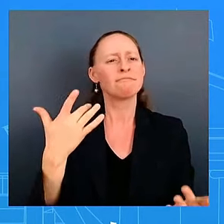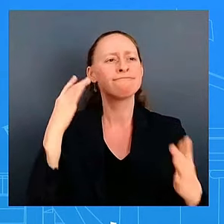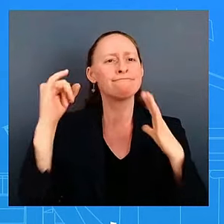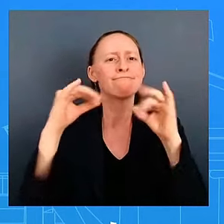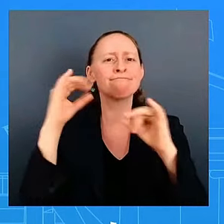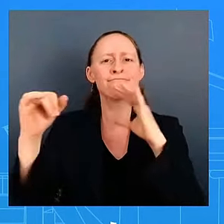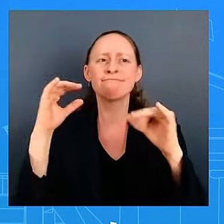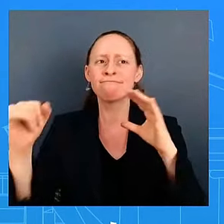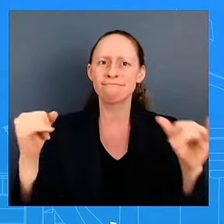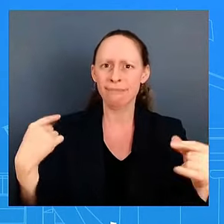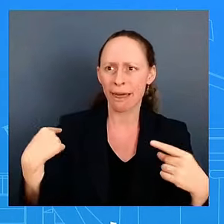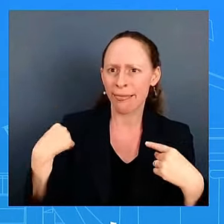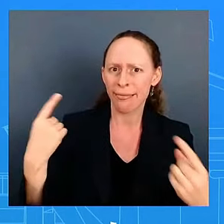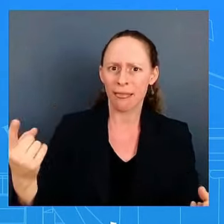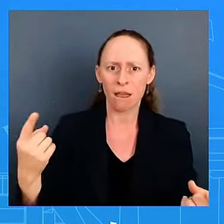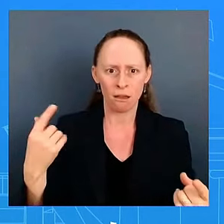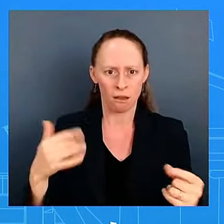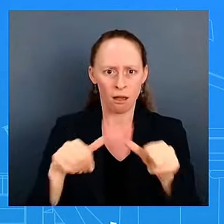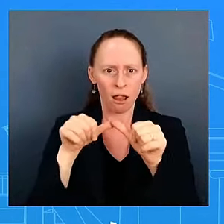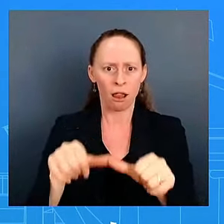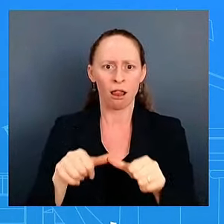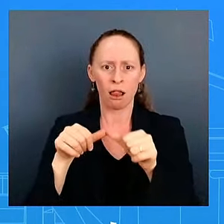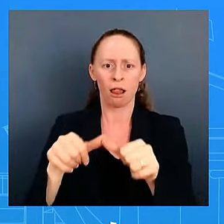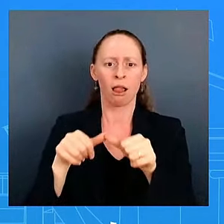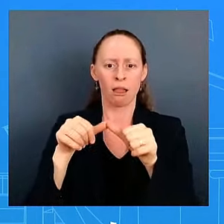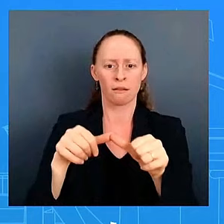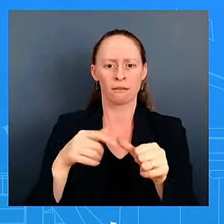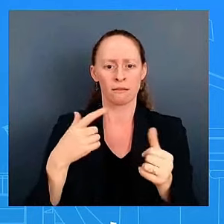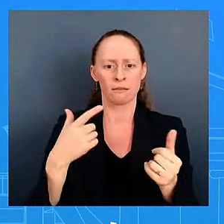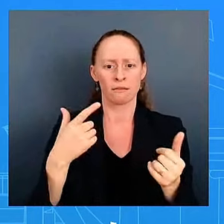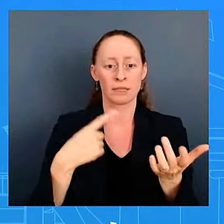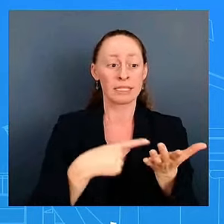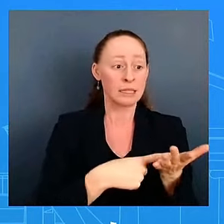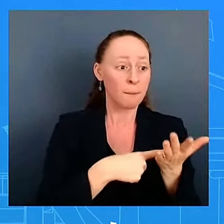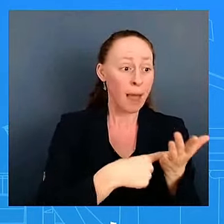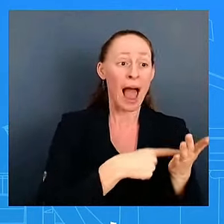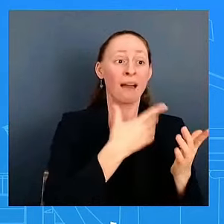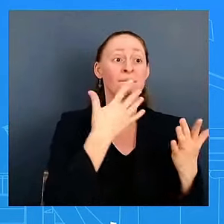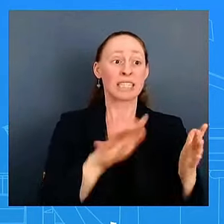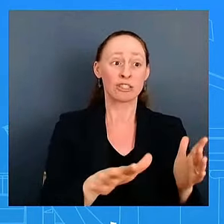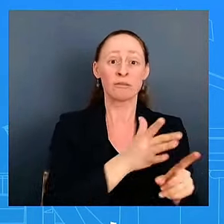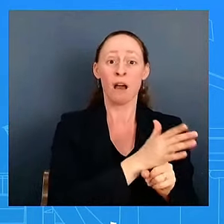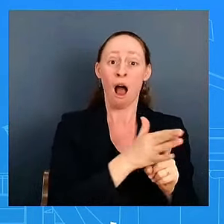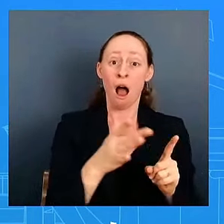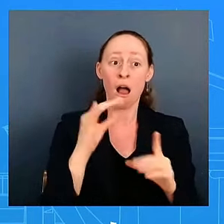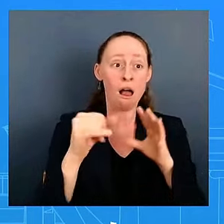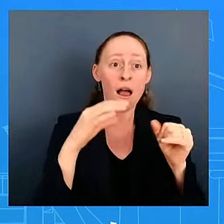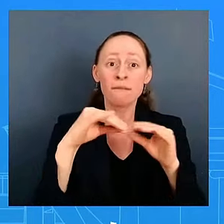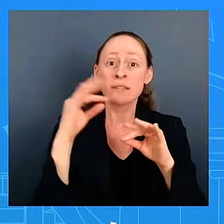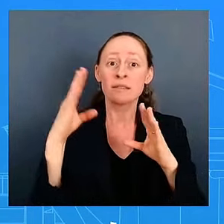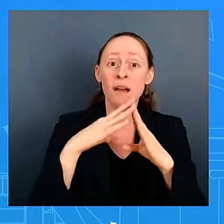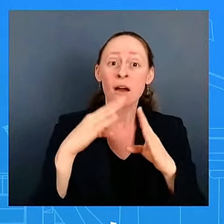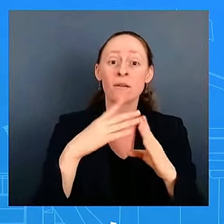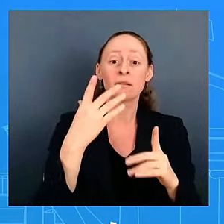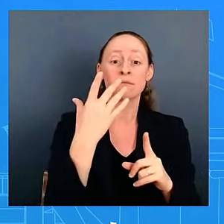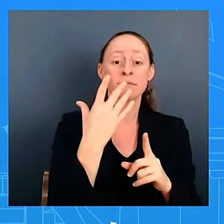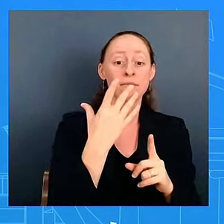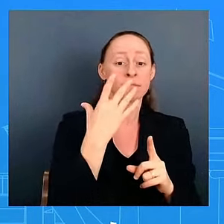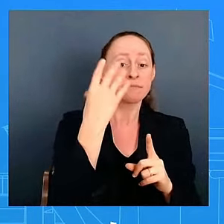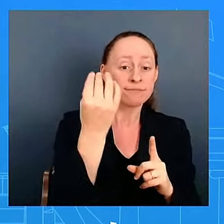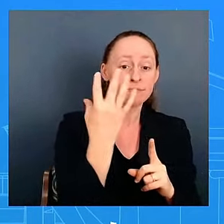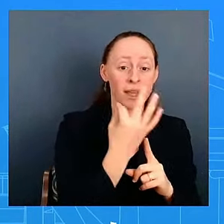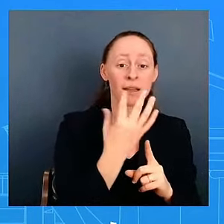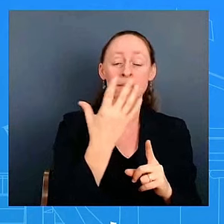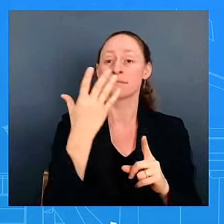since the debate. He was on the road on Friday, he was on the road on Sunday, and then right out of the debate, right, he did about two and a half